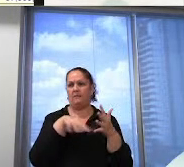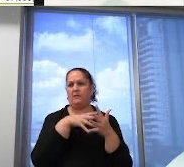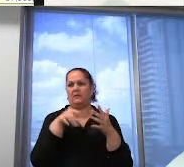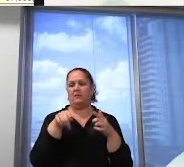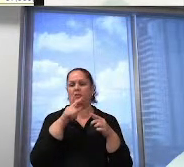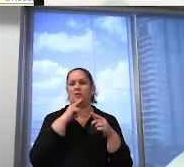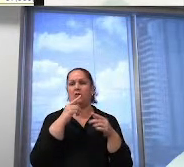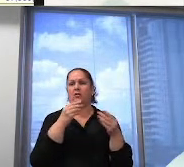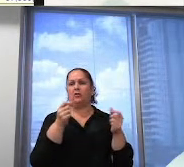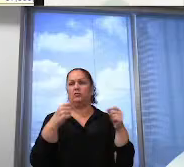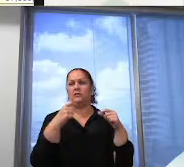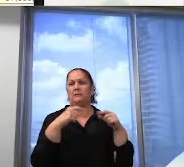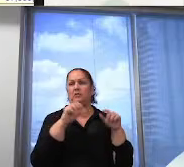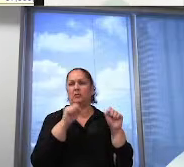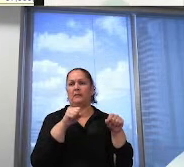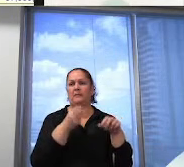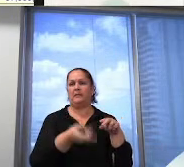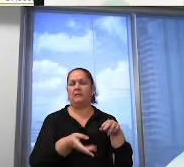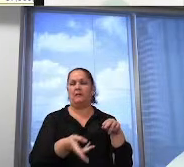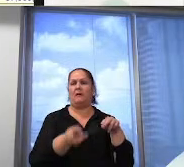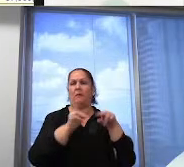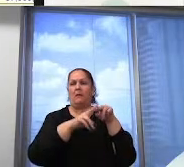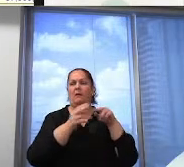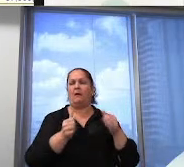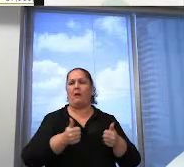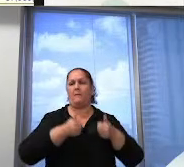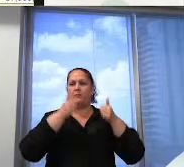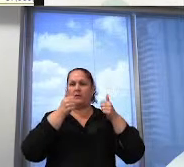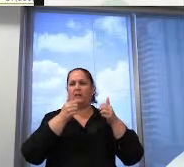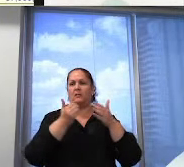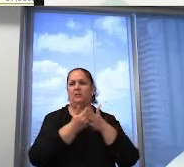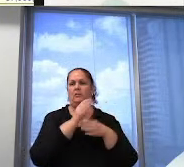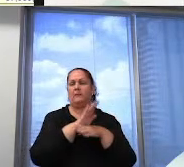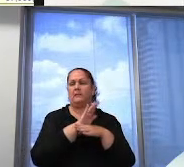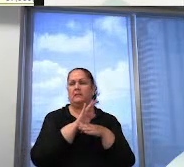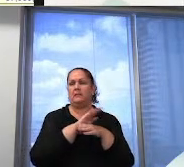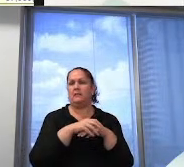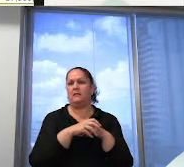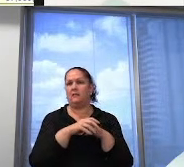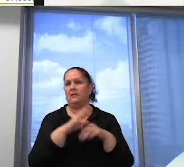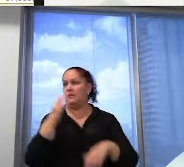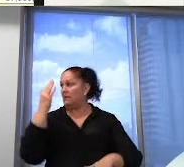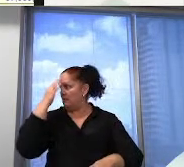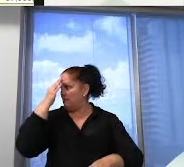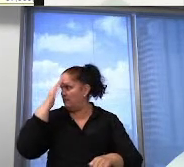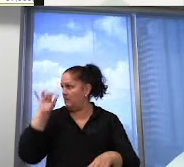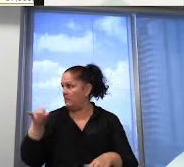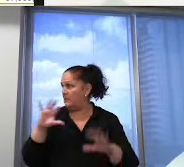this same worksheet is called transmission capacity upgrade new business. Could you?